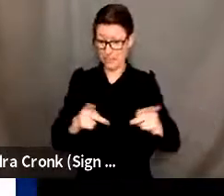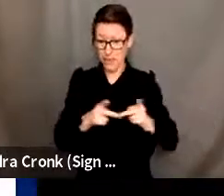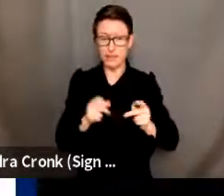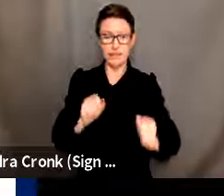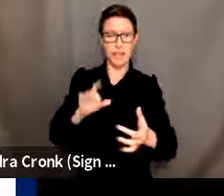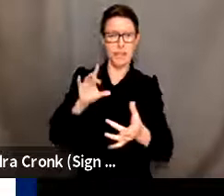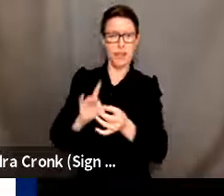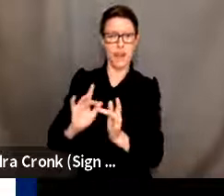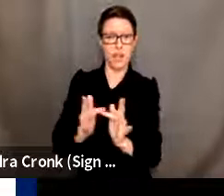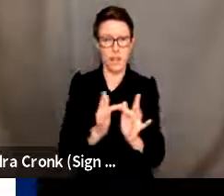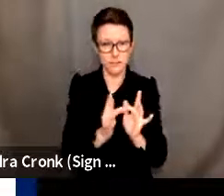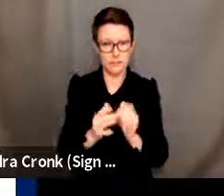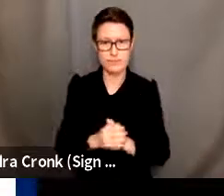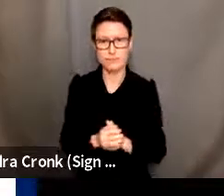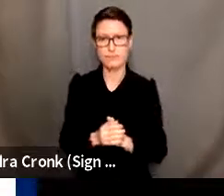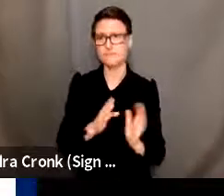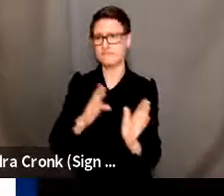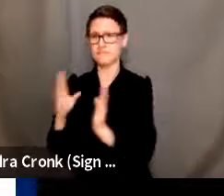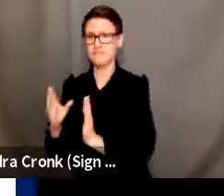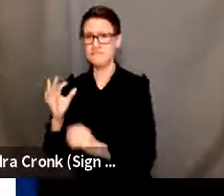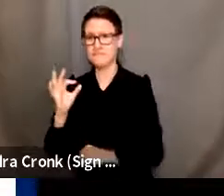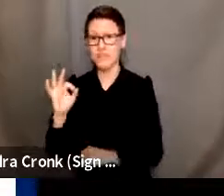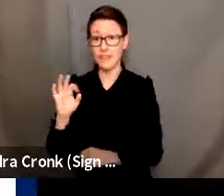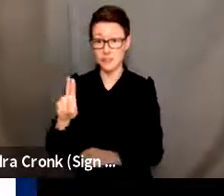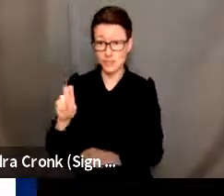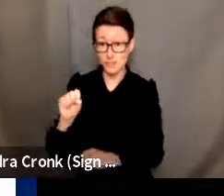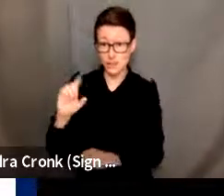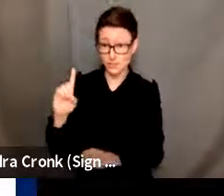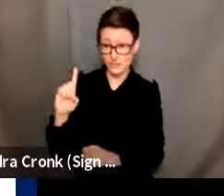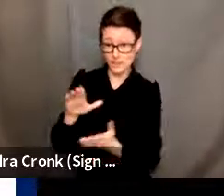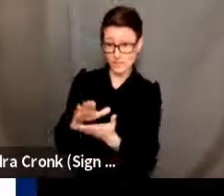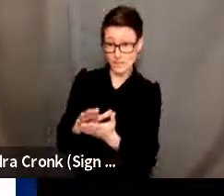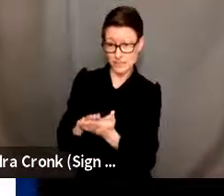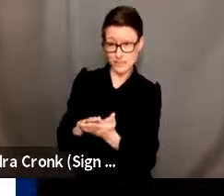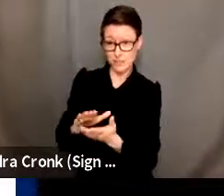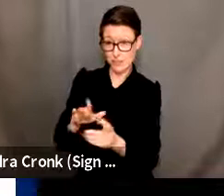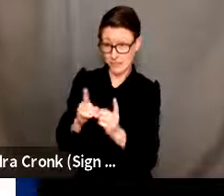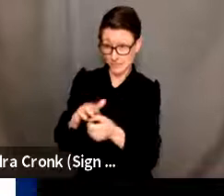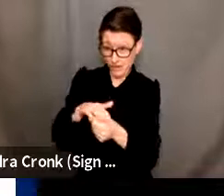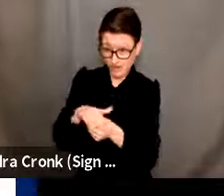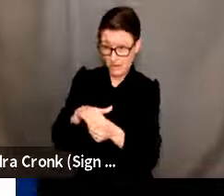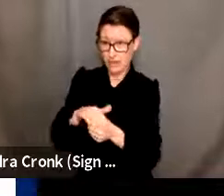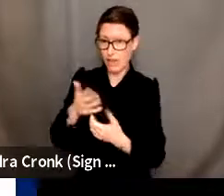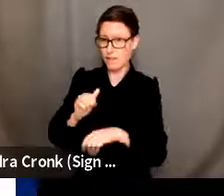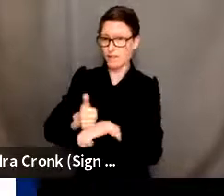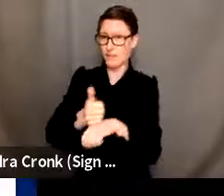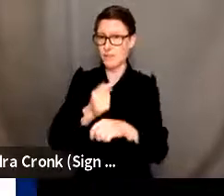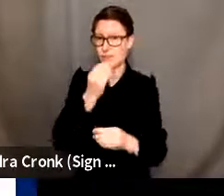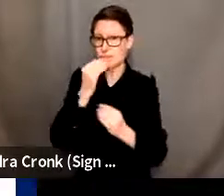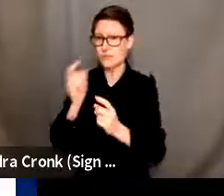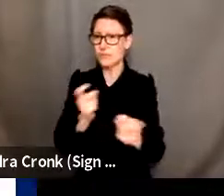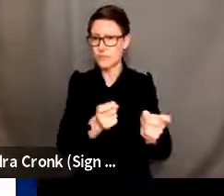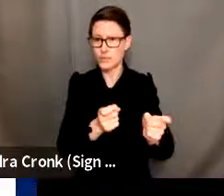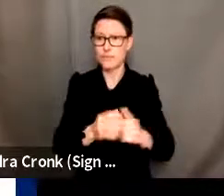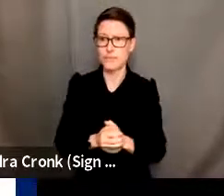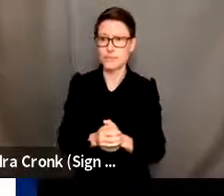been happening at several Fresno Unified School District sites. If you want to sign up for any of these opportunities, the best way to do